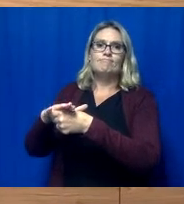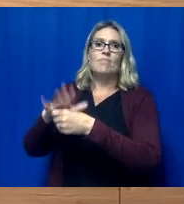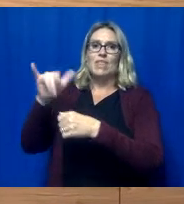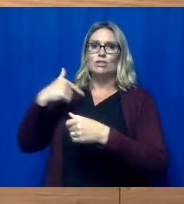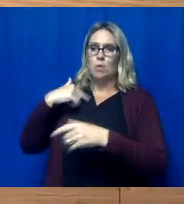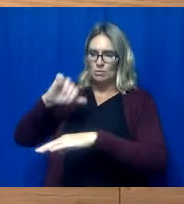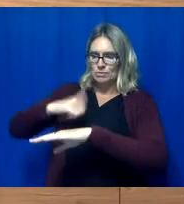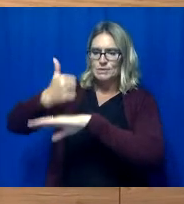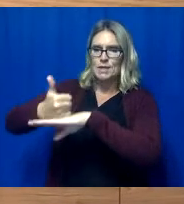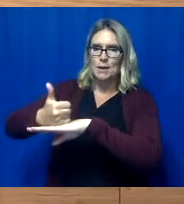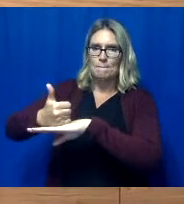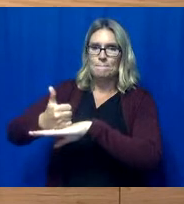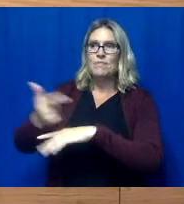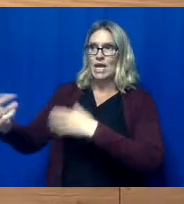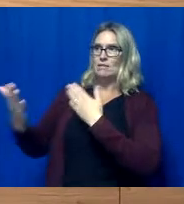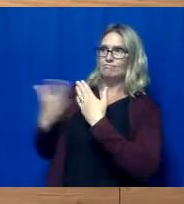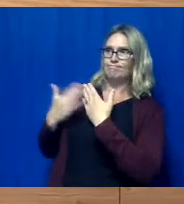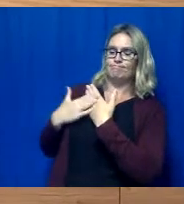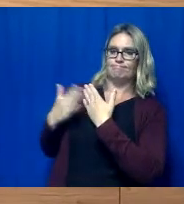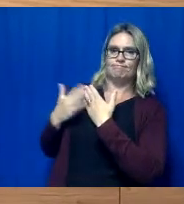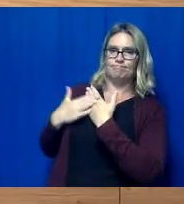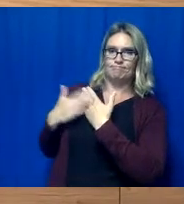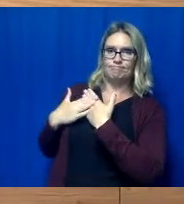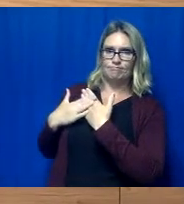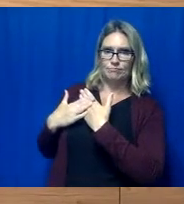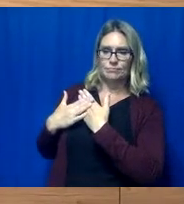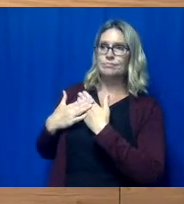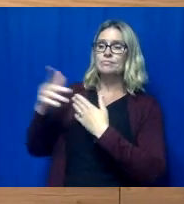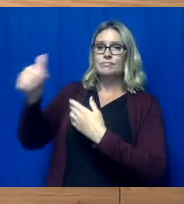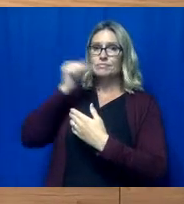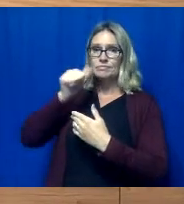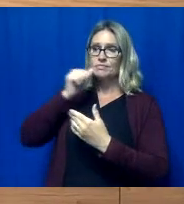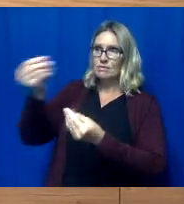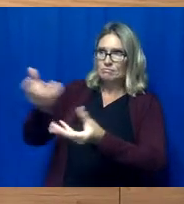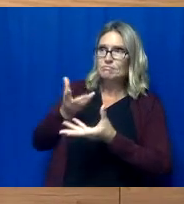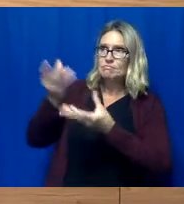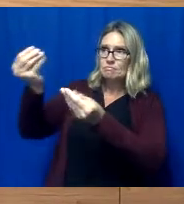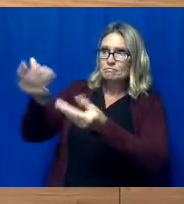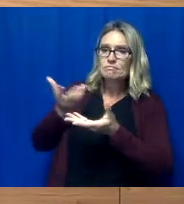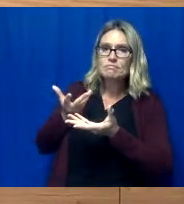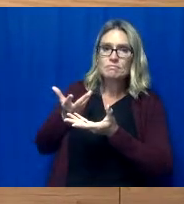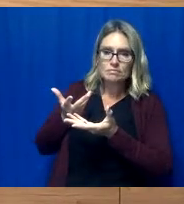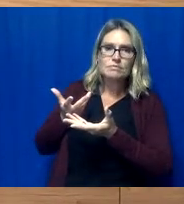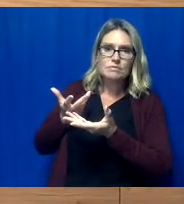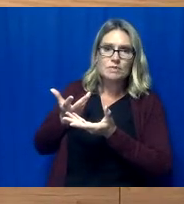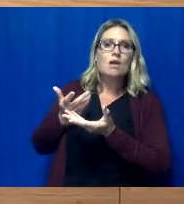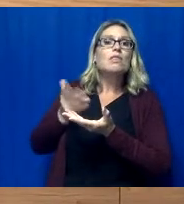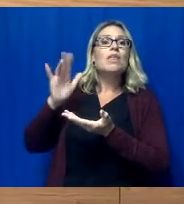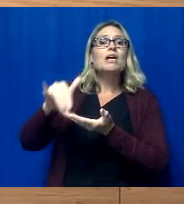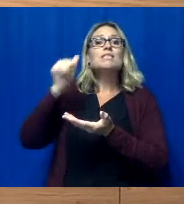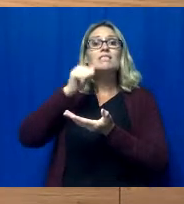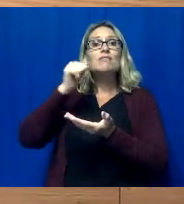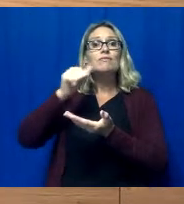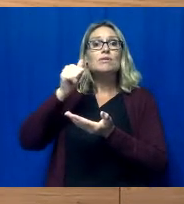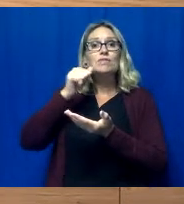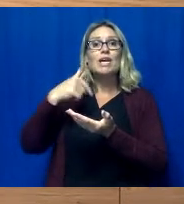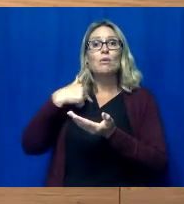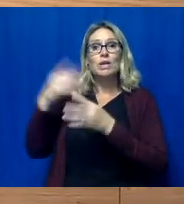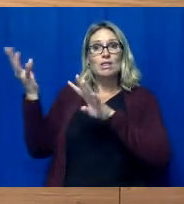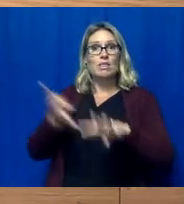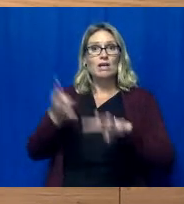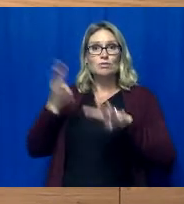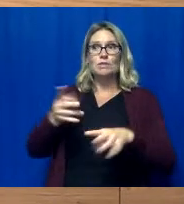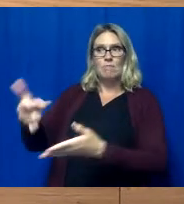certainly they gave advice and had input every day with our daily briefings, et cetera. The